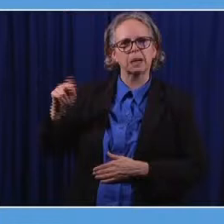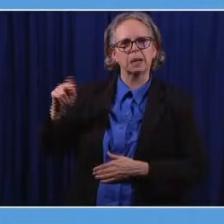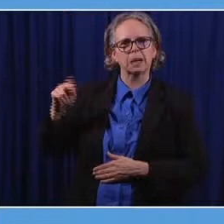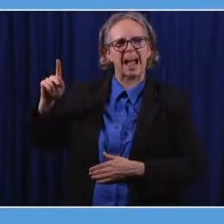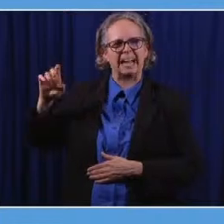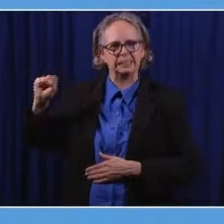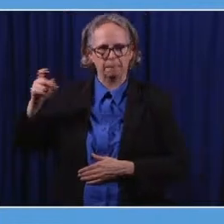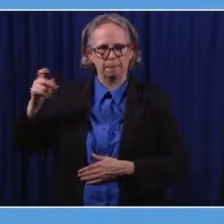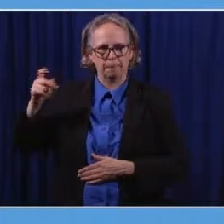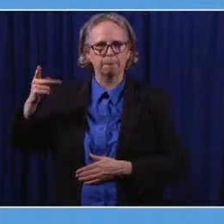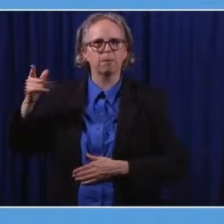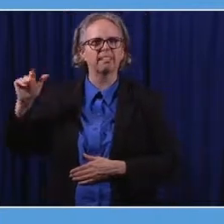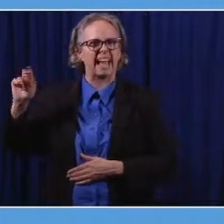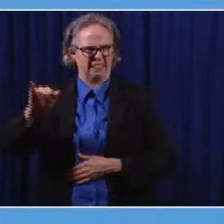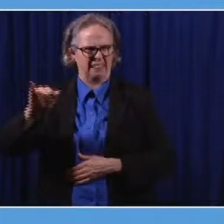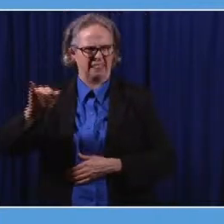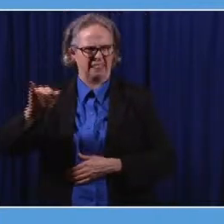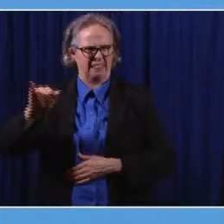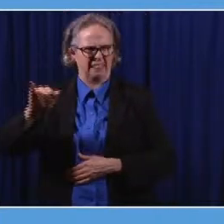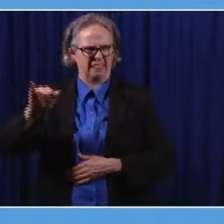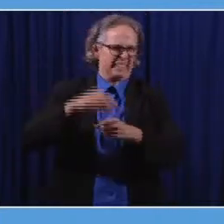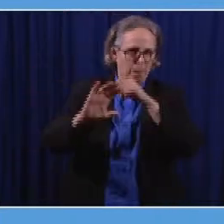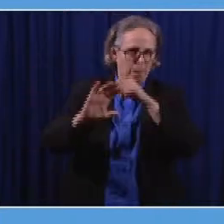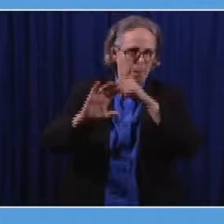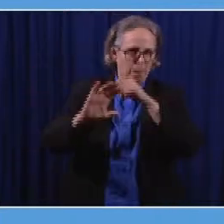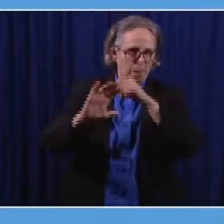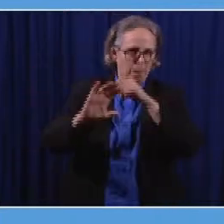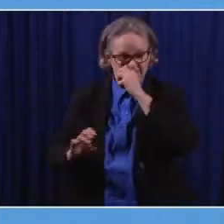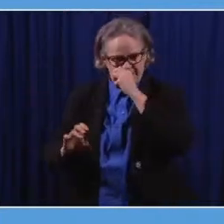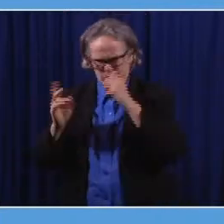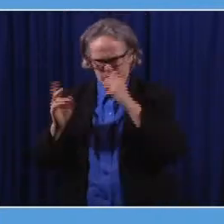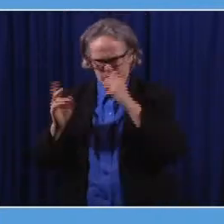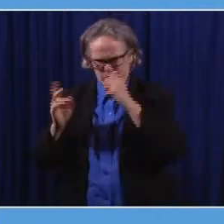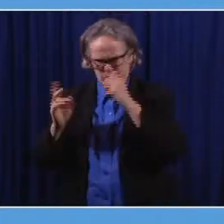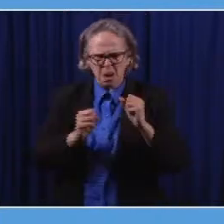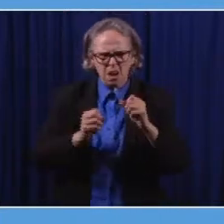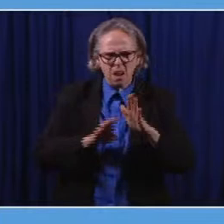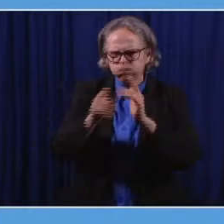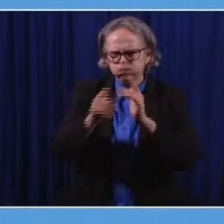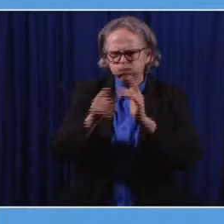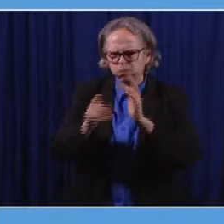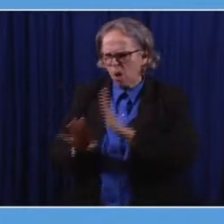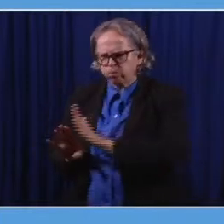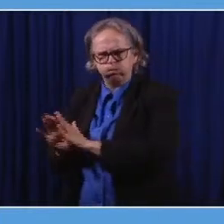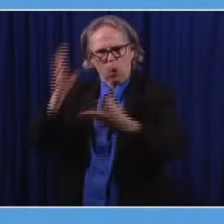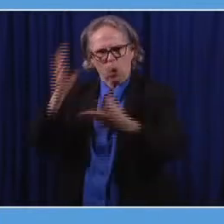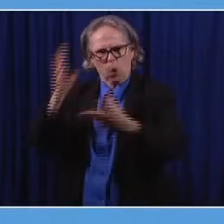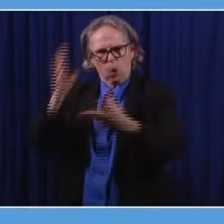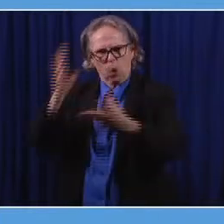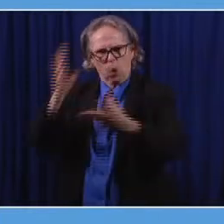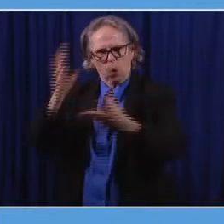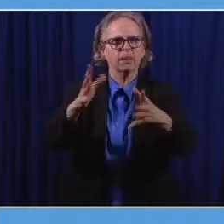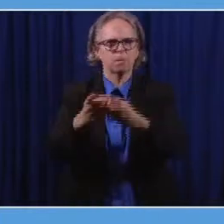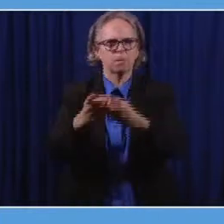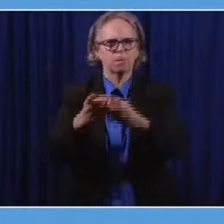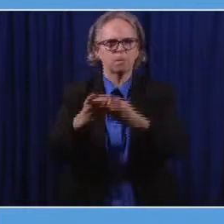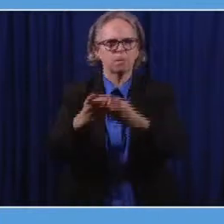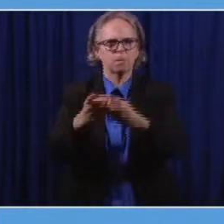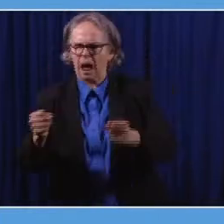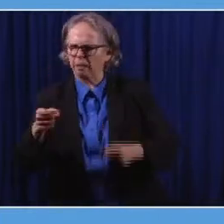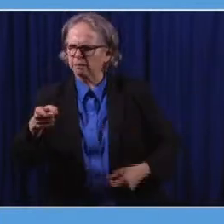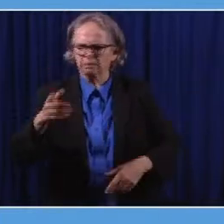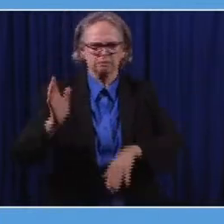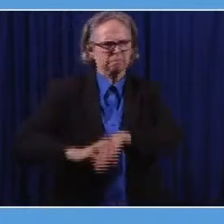information that we very quickly pass on to the local health department. Many times the health department is directly involved in the gathering of this